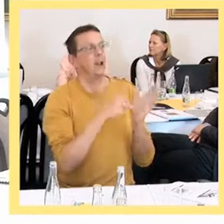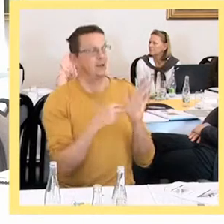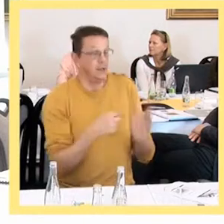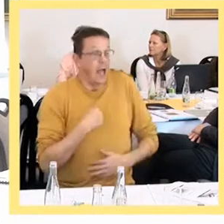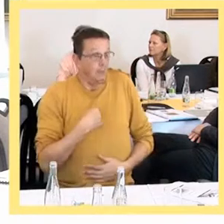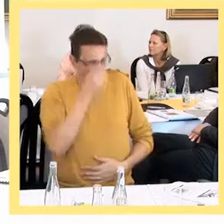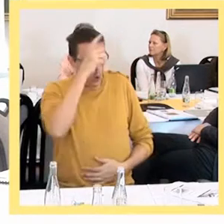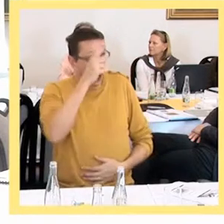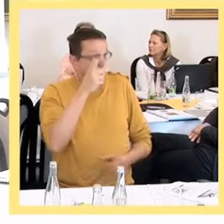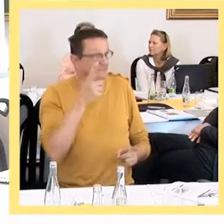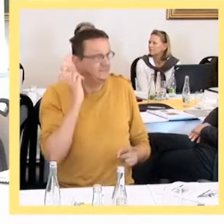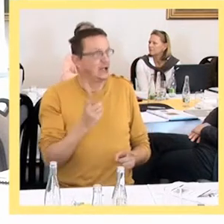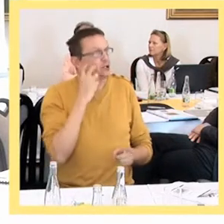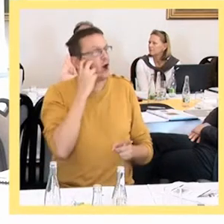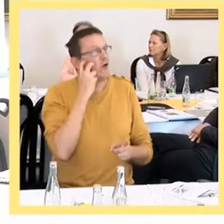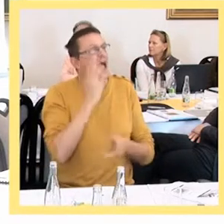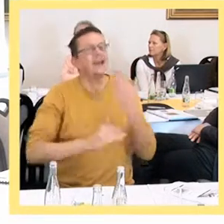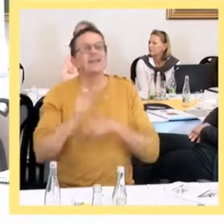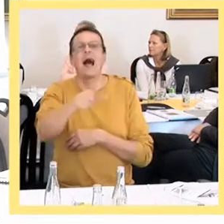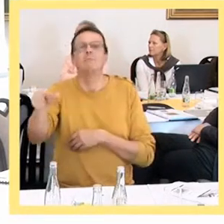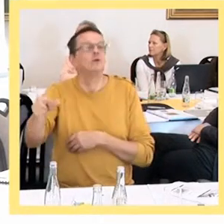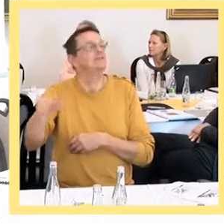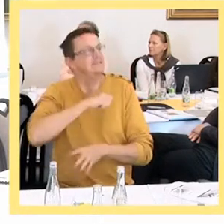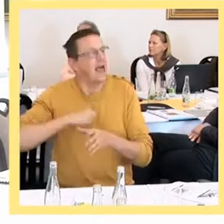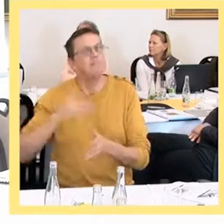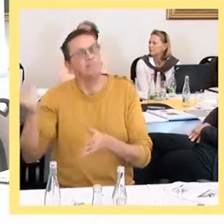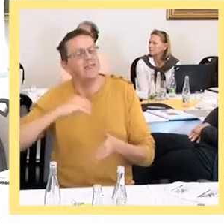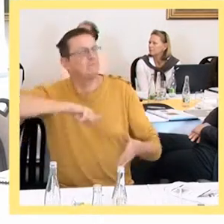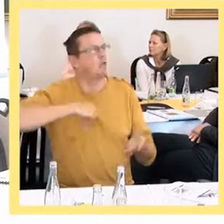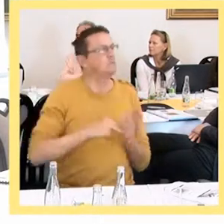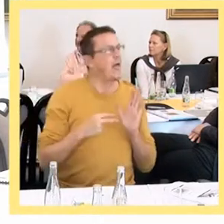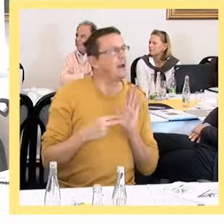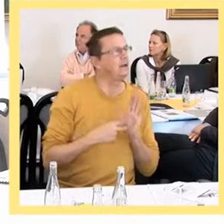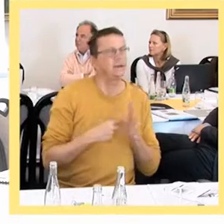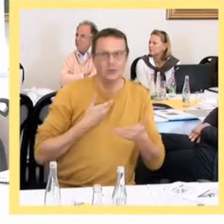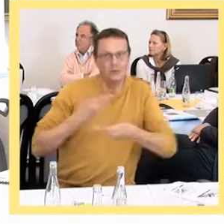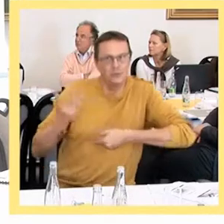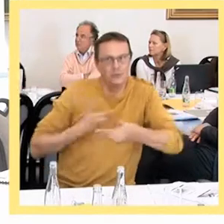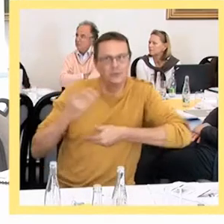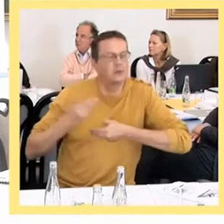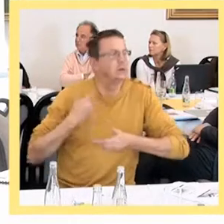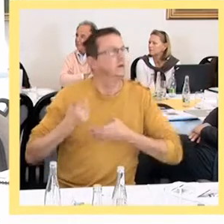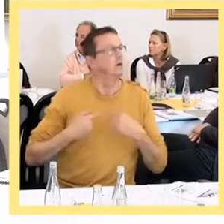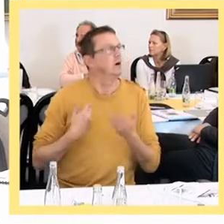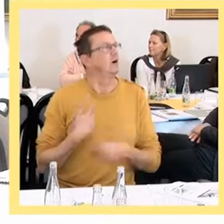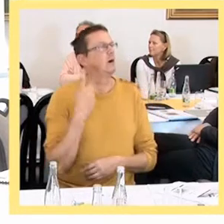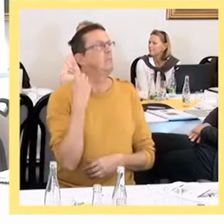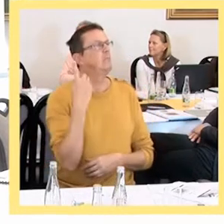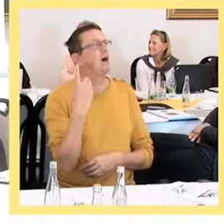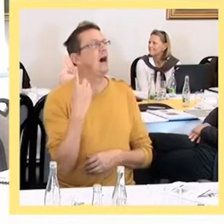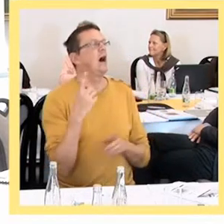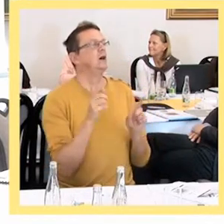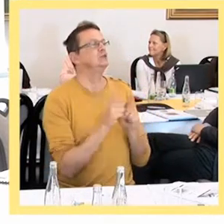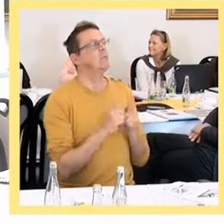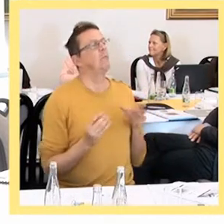I've learned that we should be including disabled groups much more in our planning generically, rather than just as an addition. They should form a core